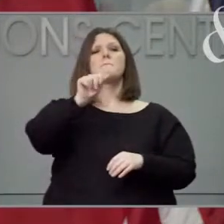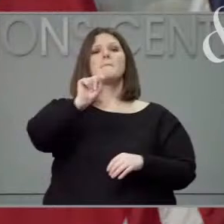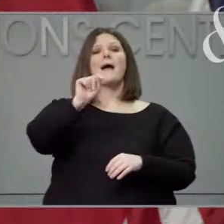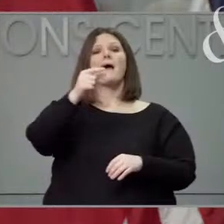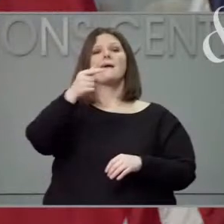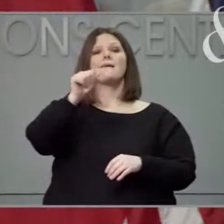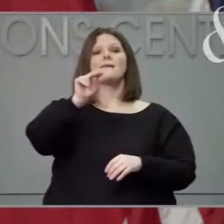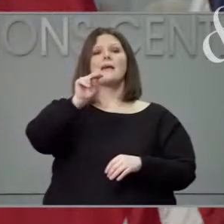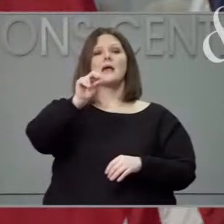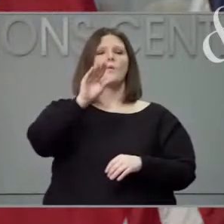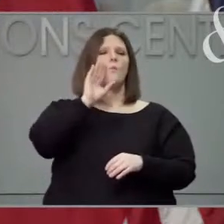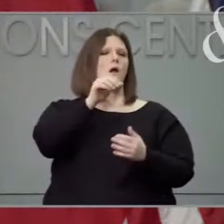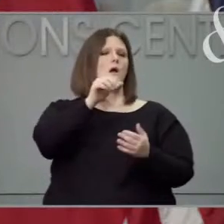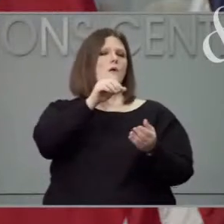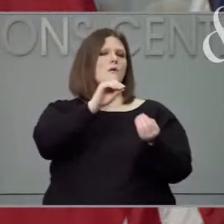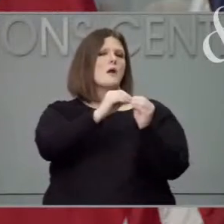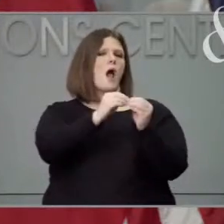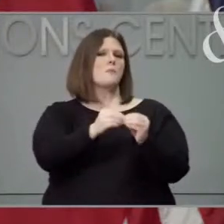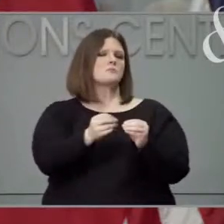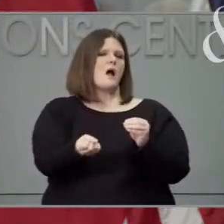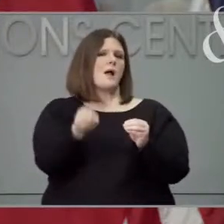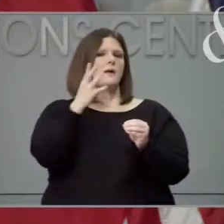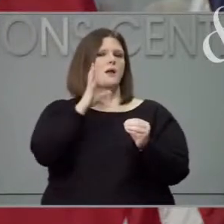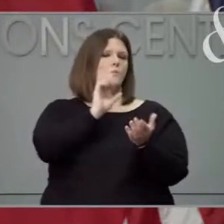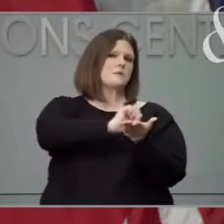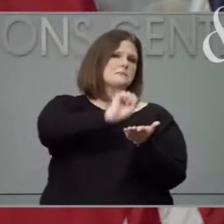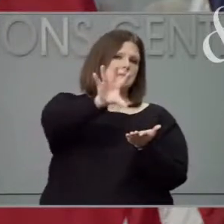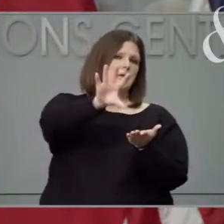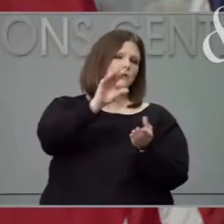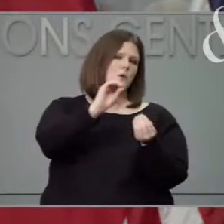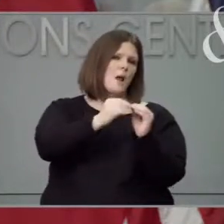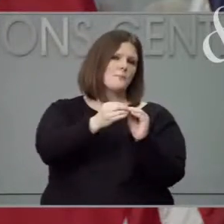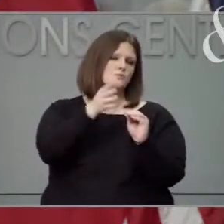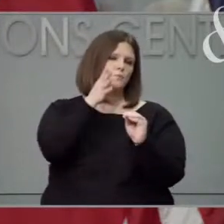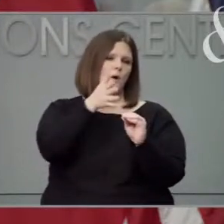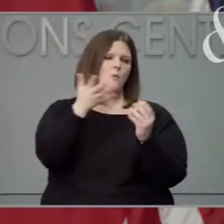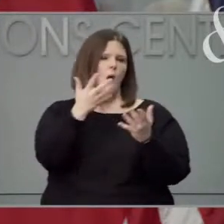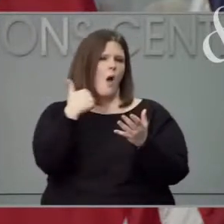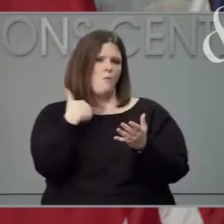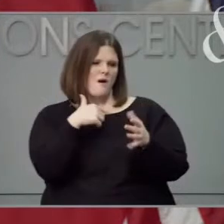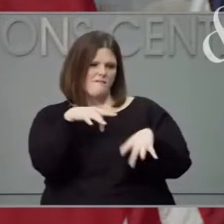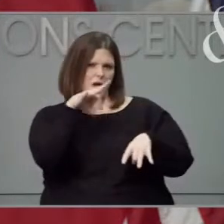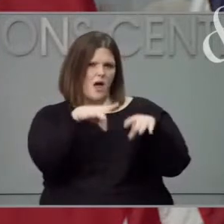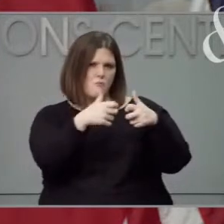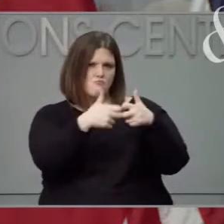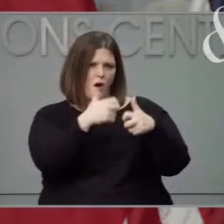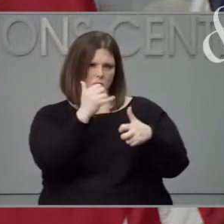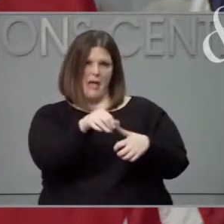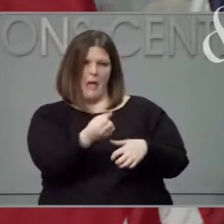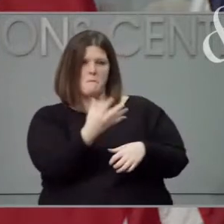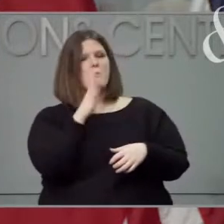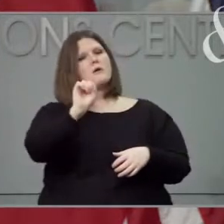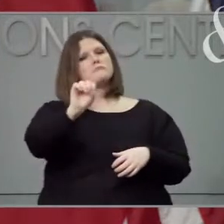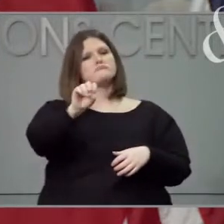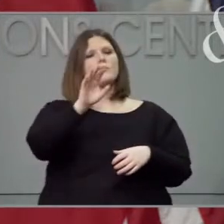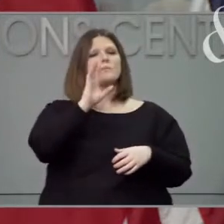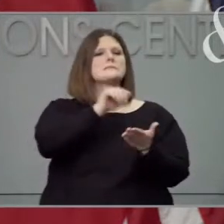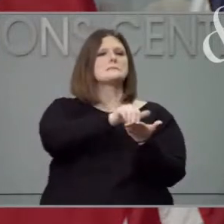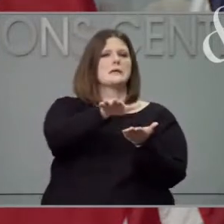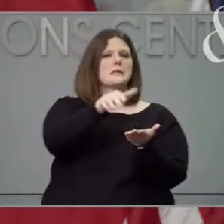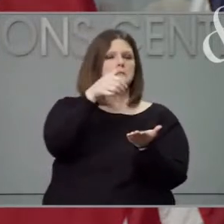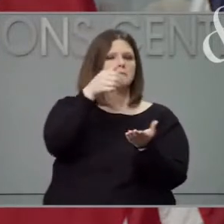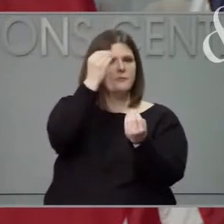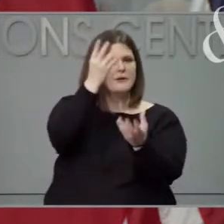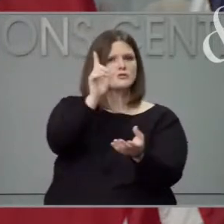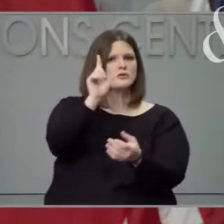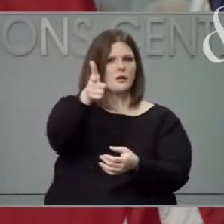number of ballots that we found a deficiency issue with. If a ballot was